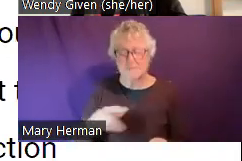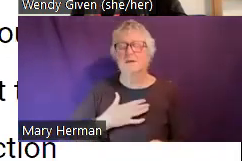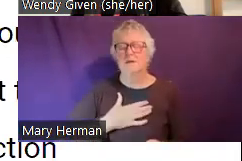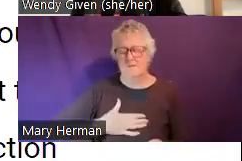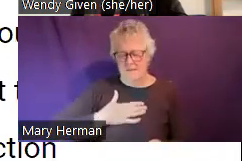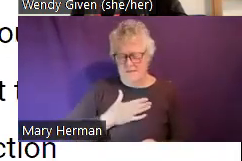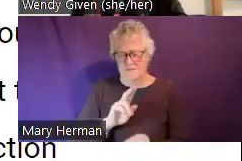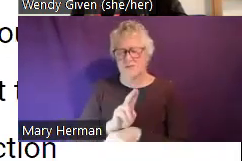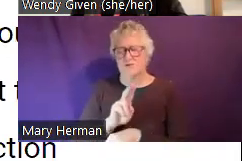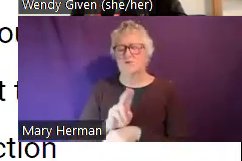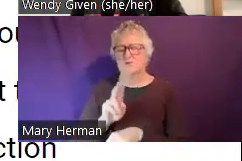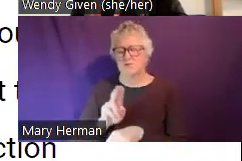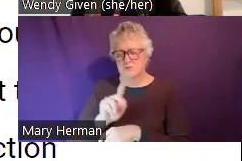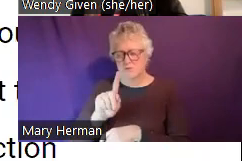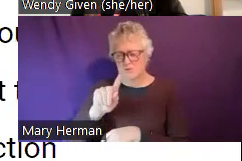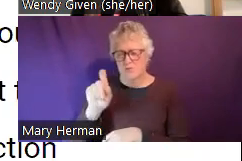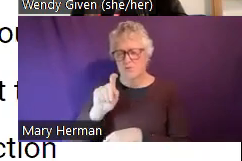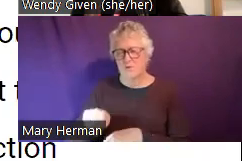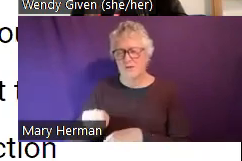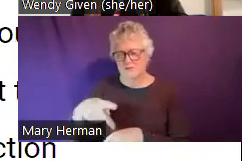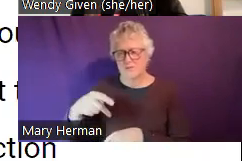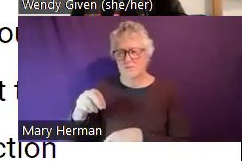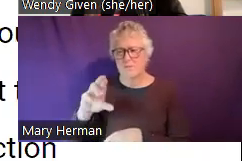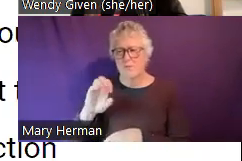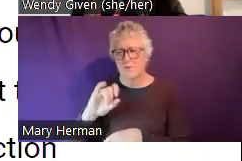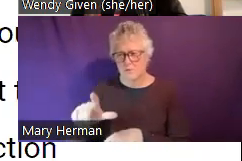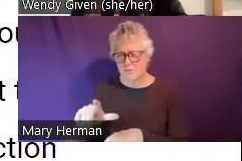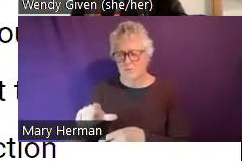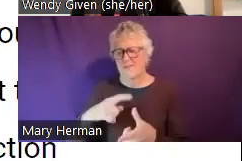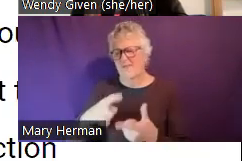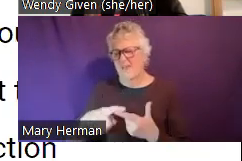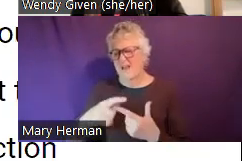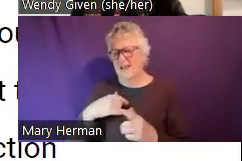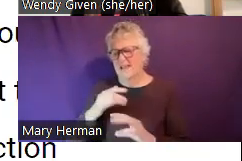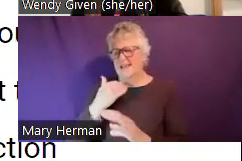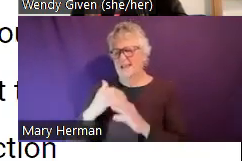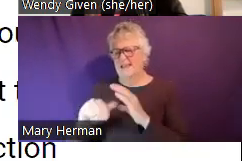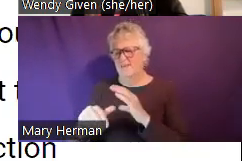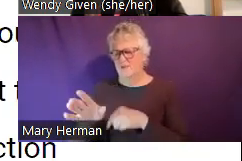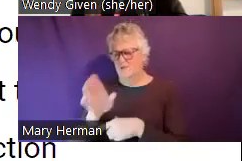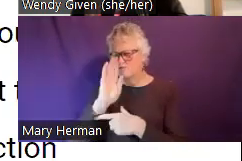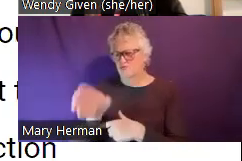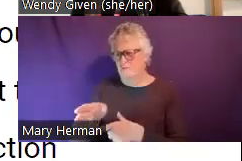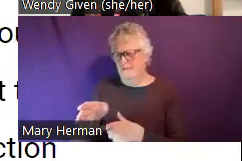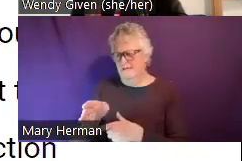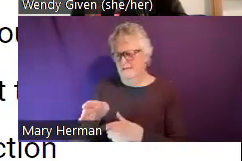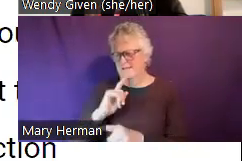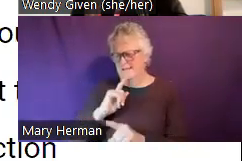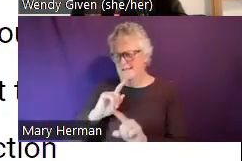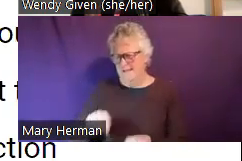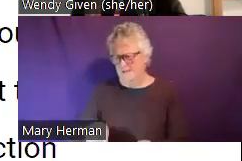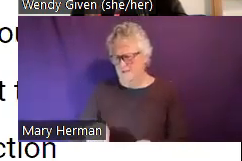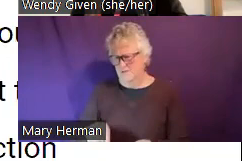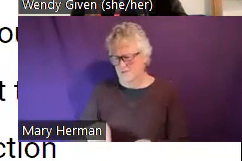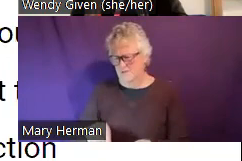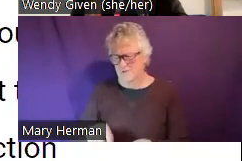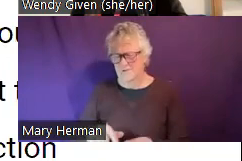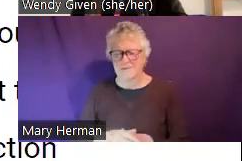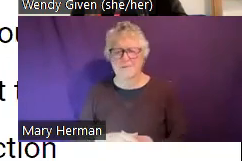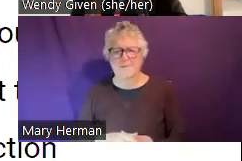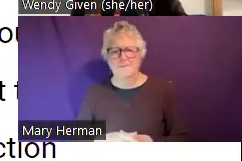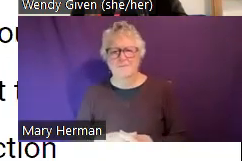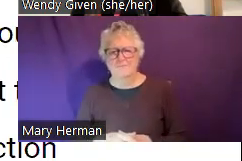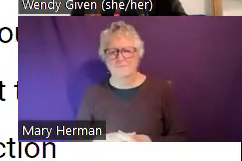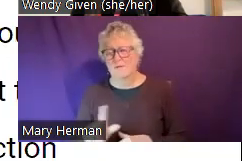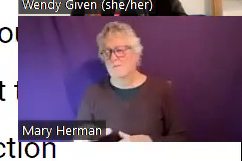portal, because that'll allow me to email you directly that answer. Otherwise, we'll circle back